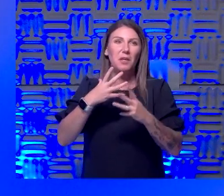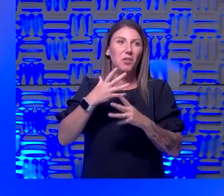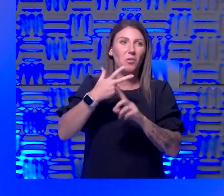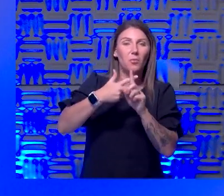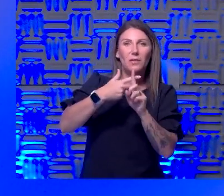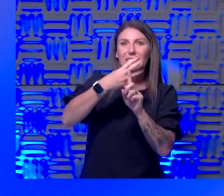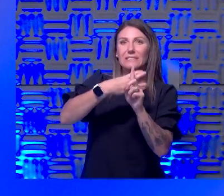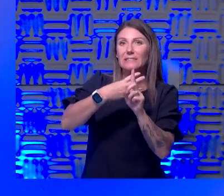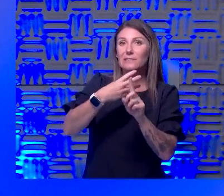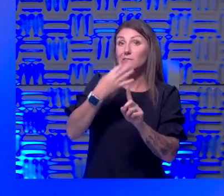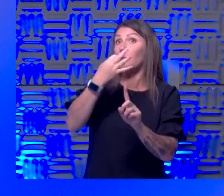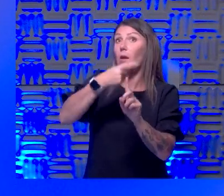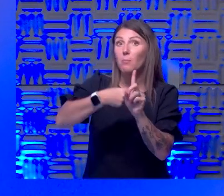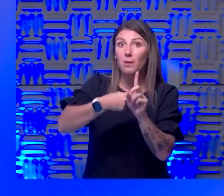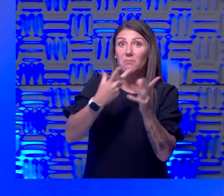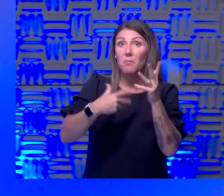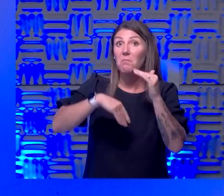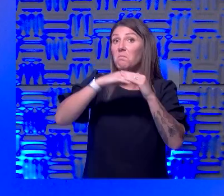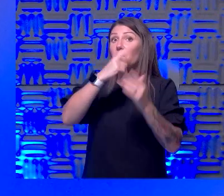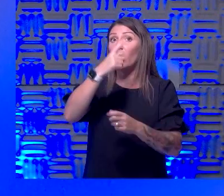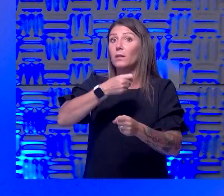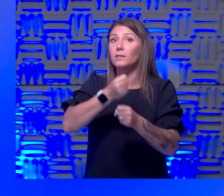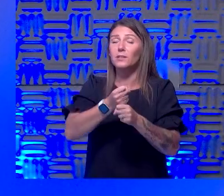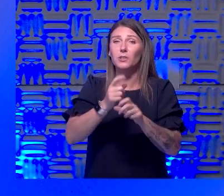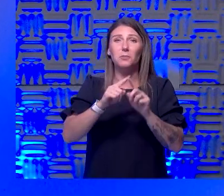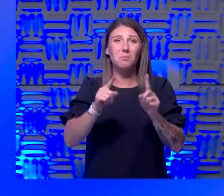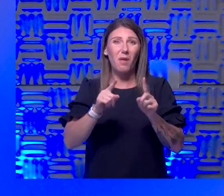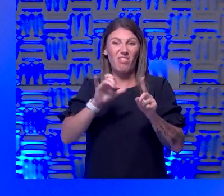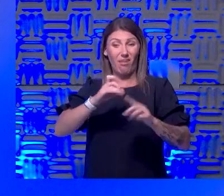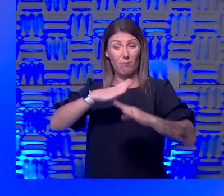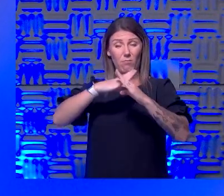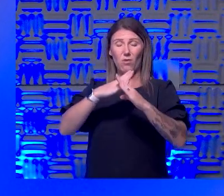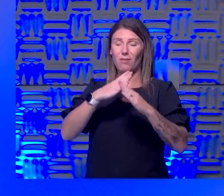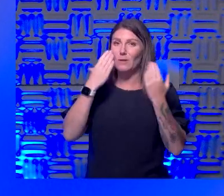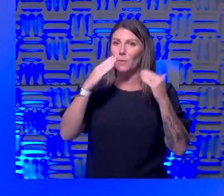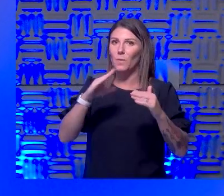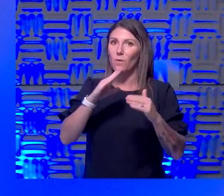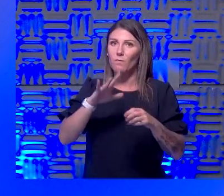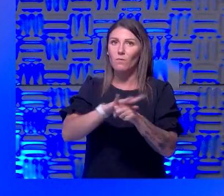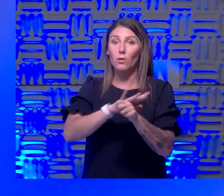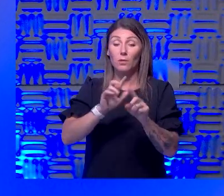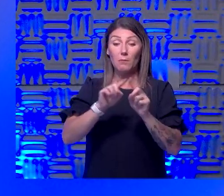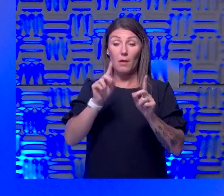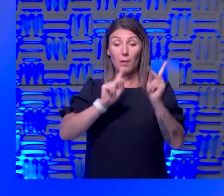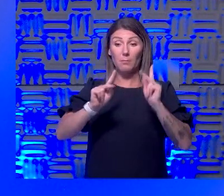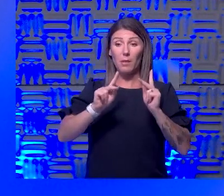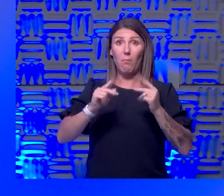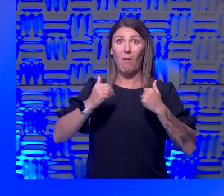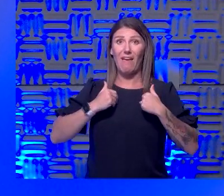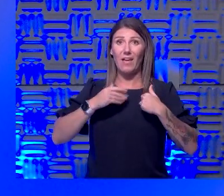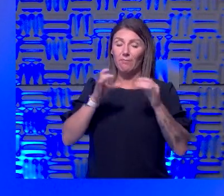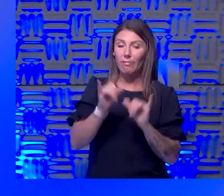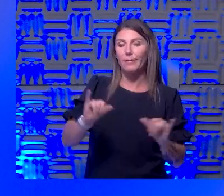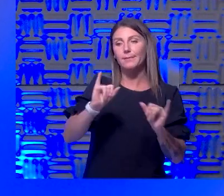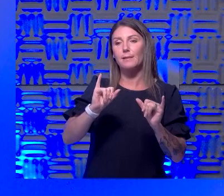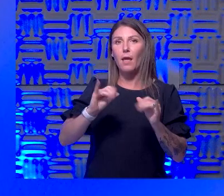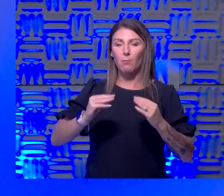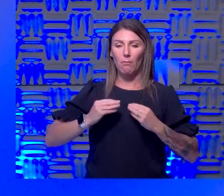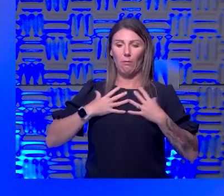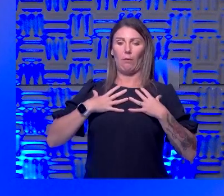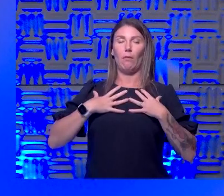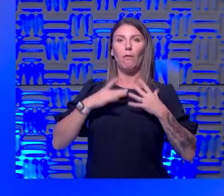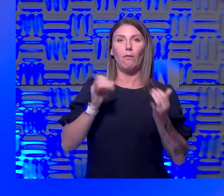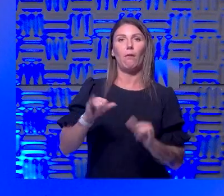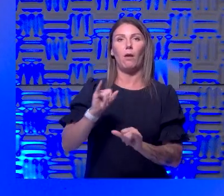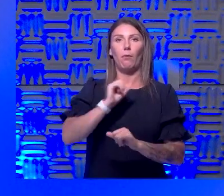We don't know to what extent that immunity would be, but we also know that people who are reinfected with the same common cough and cold coronavirus, even